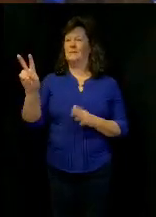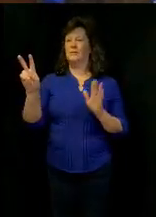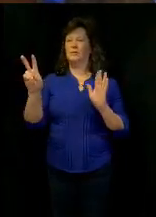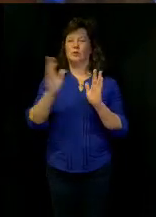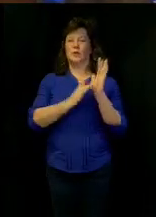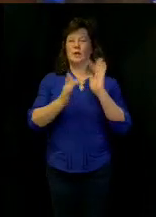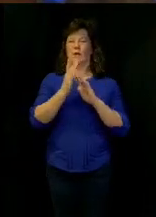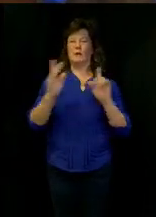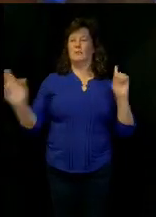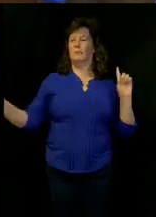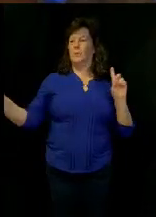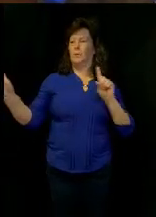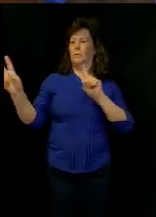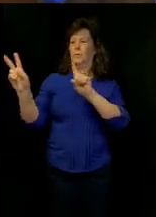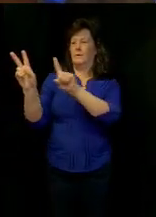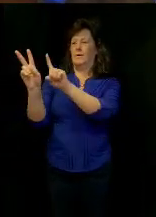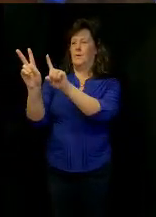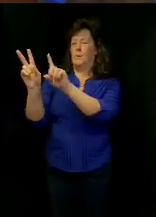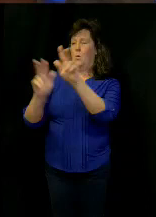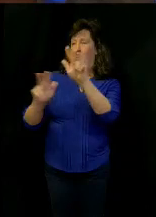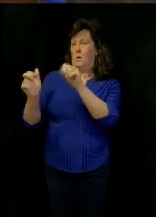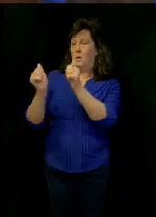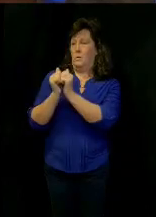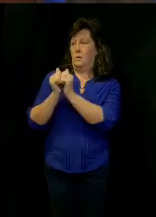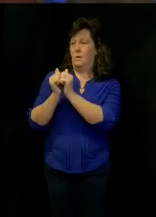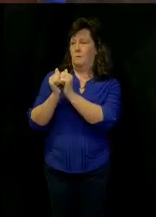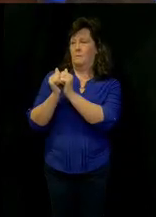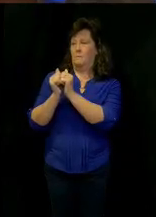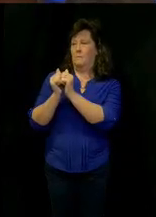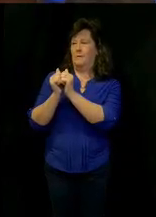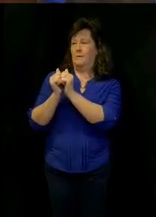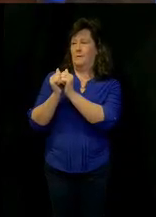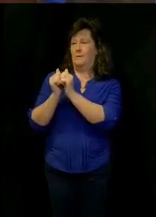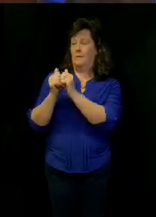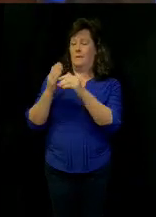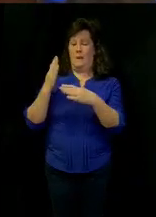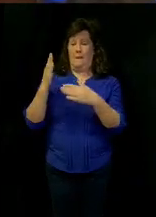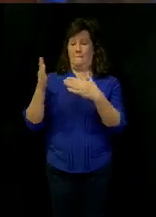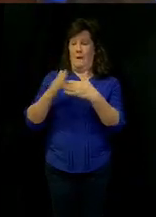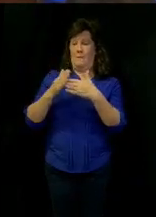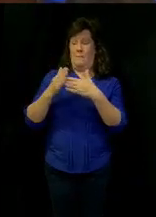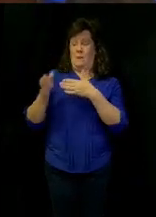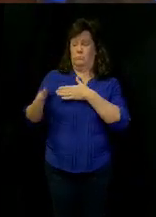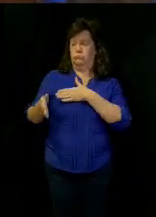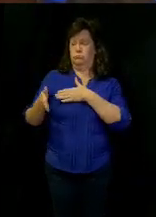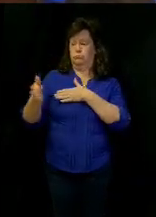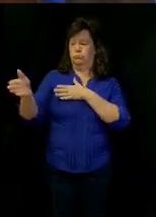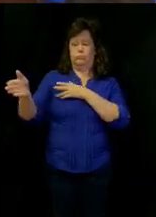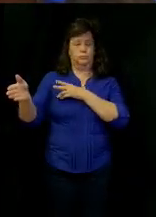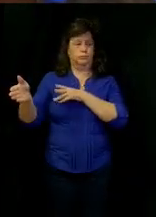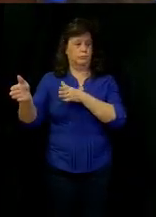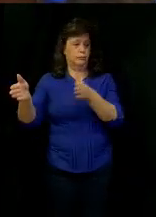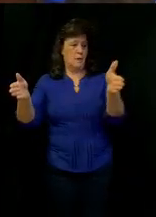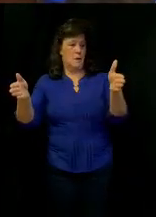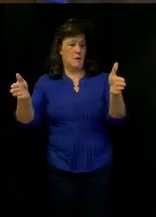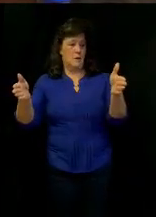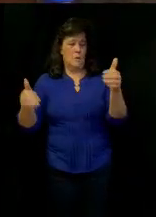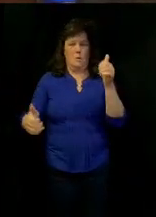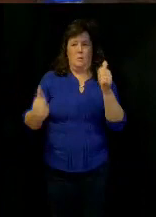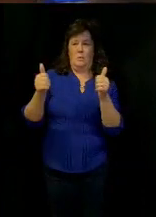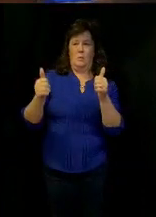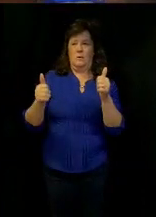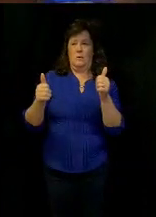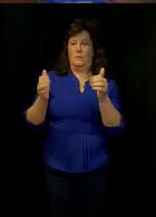appears to them, starts walking with them. It says, man, they come to a split in the road, and Jesus was going to go one way, and the two disciples were going to go another. They said,